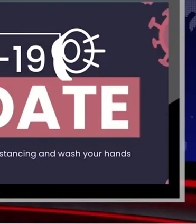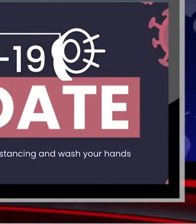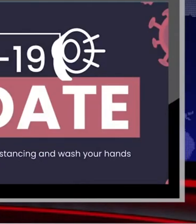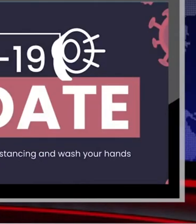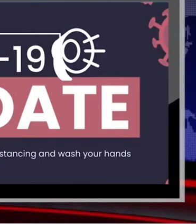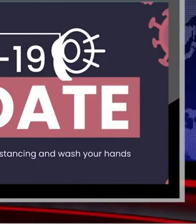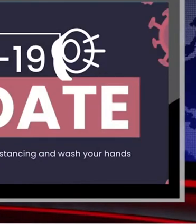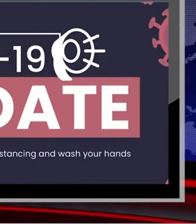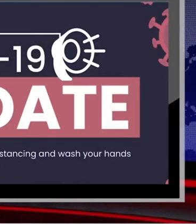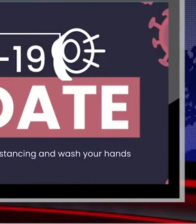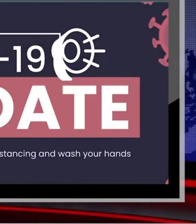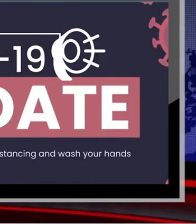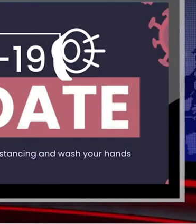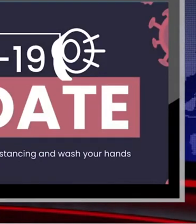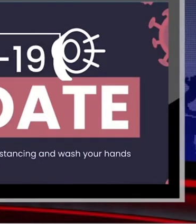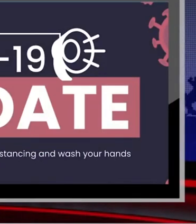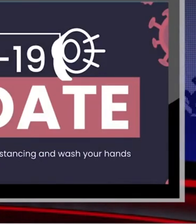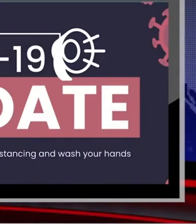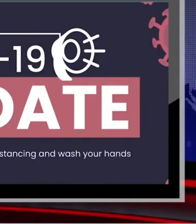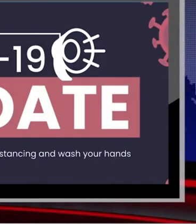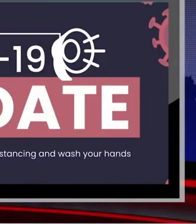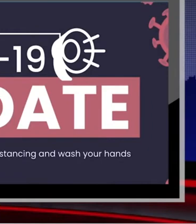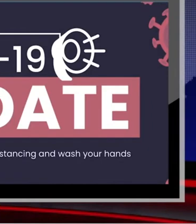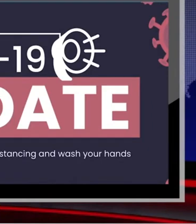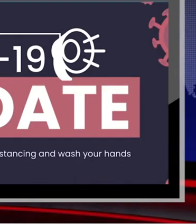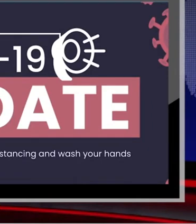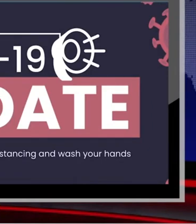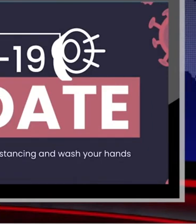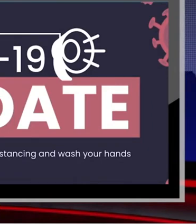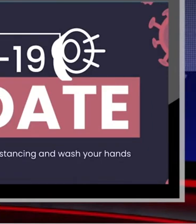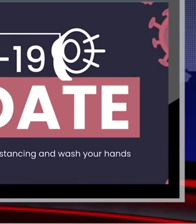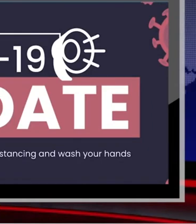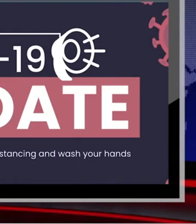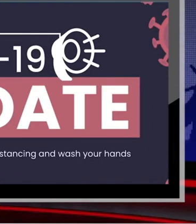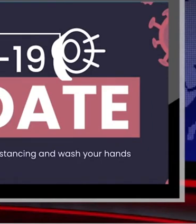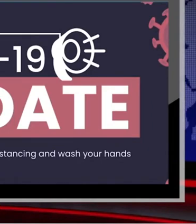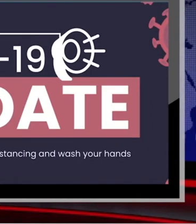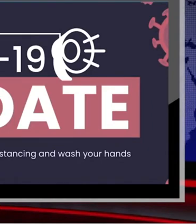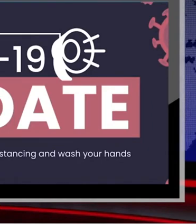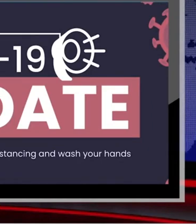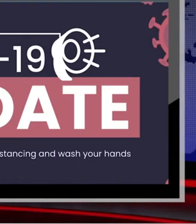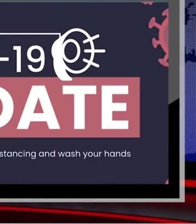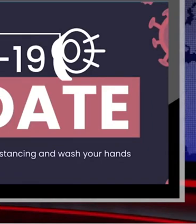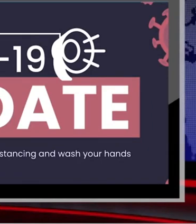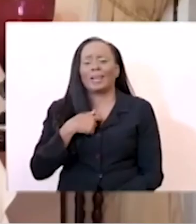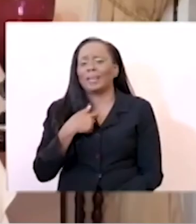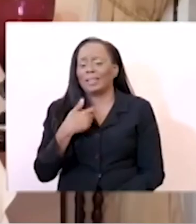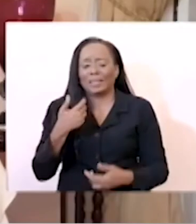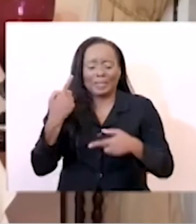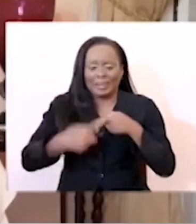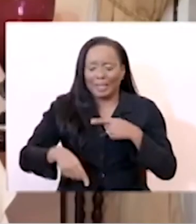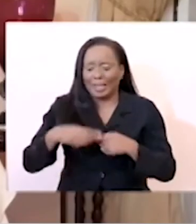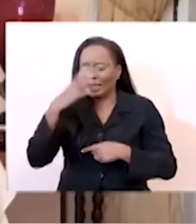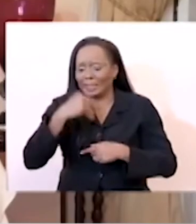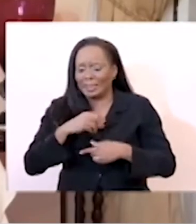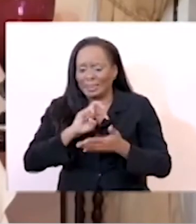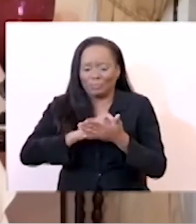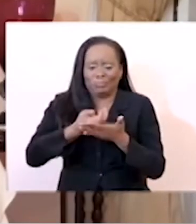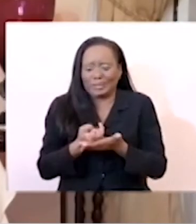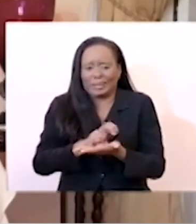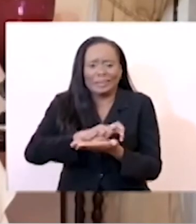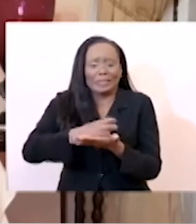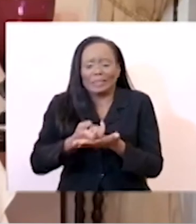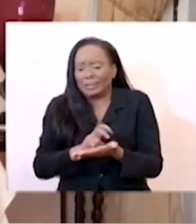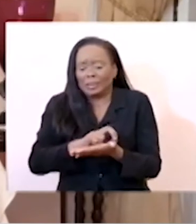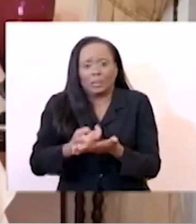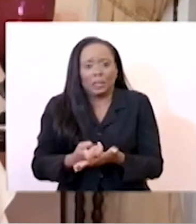a devastating impact on the Barbados economy, with a projected $150 million in losses over the four-week period.